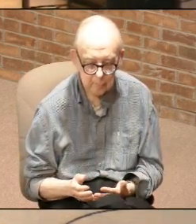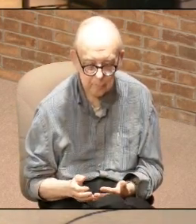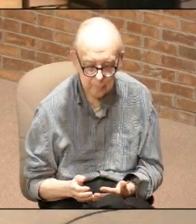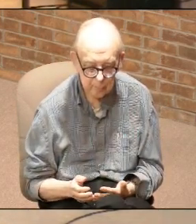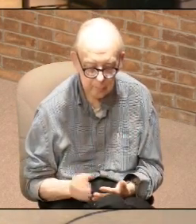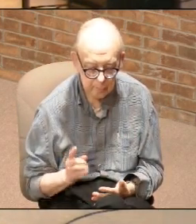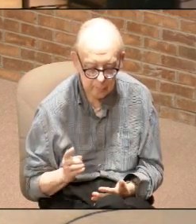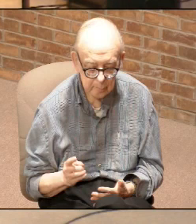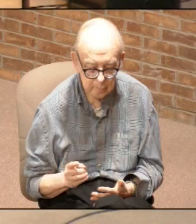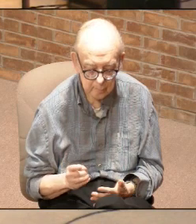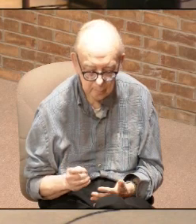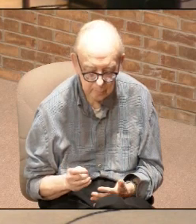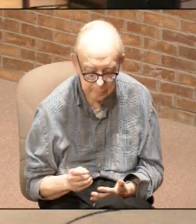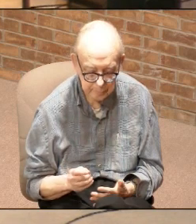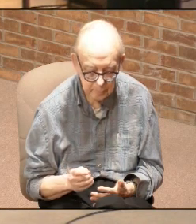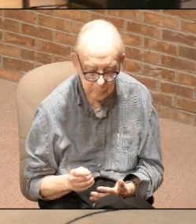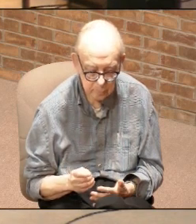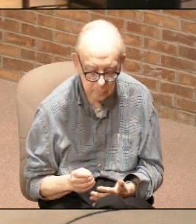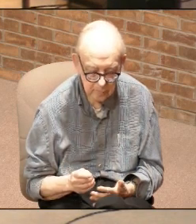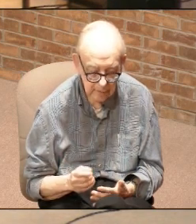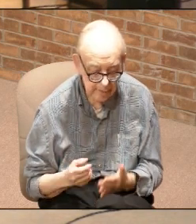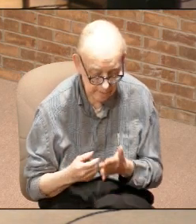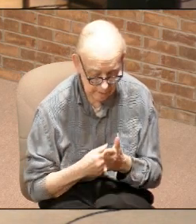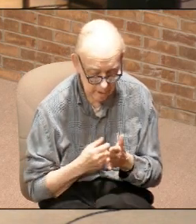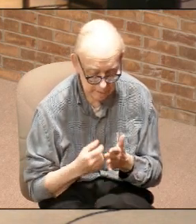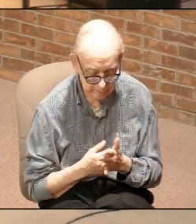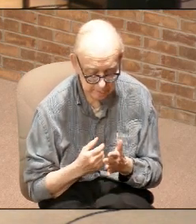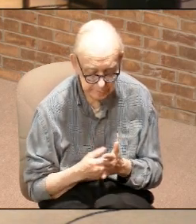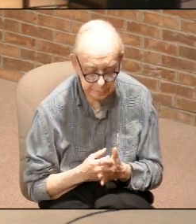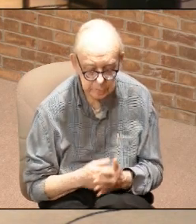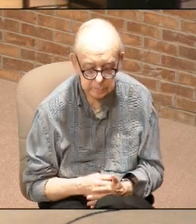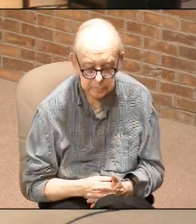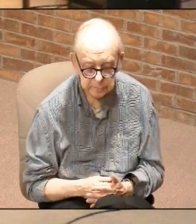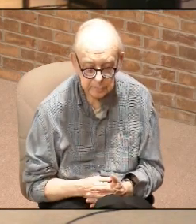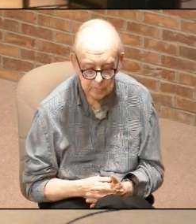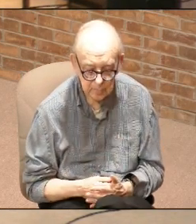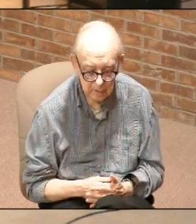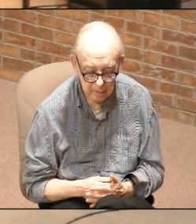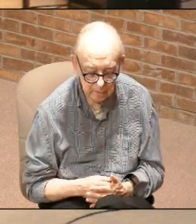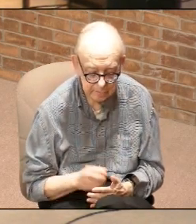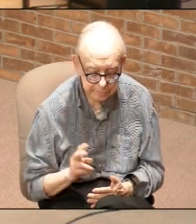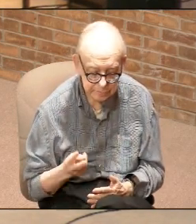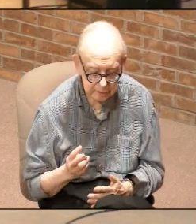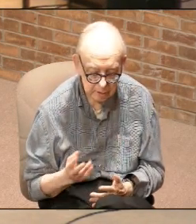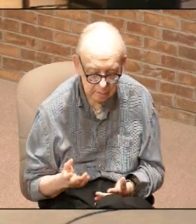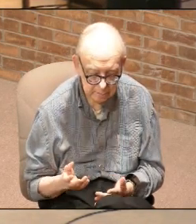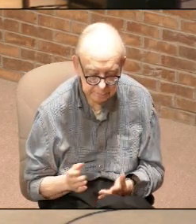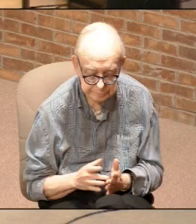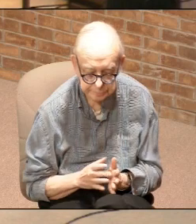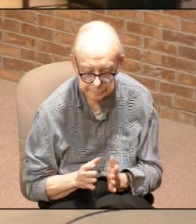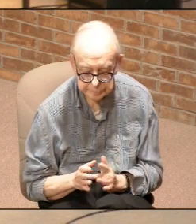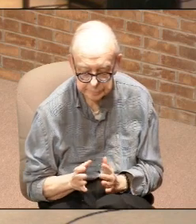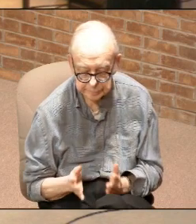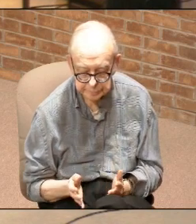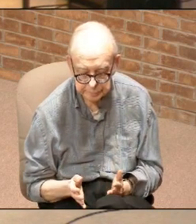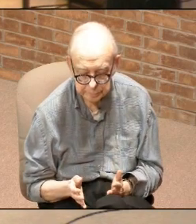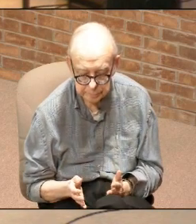one is one gospel two is jesus